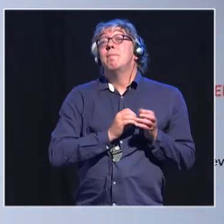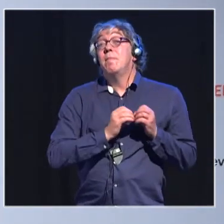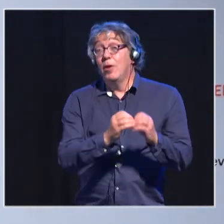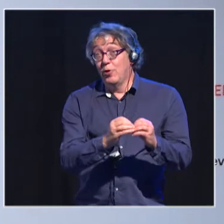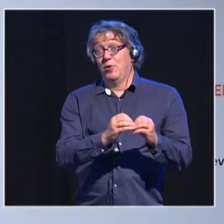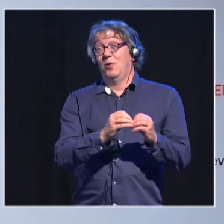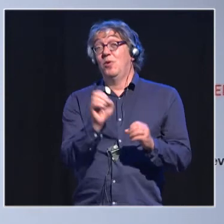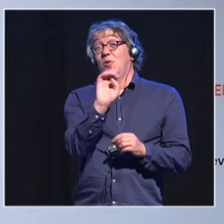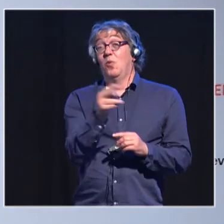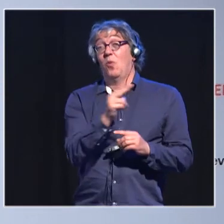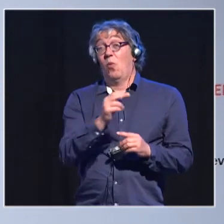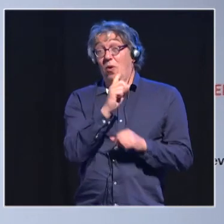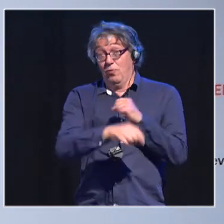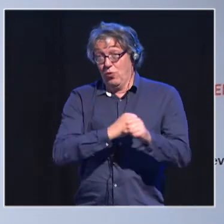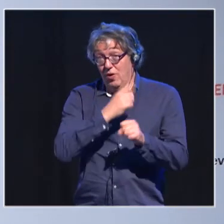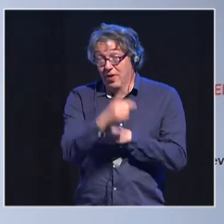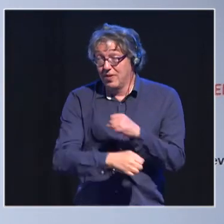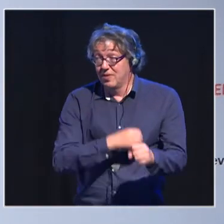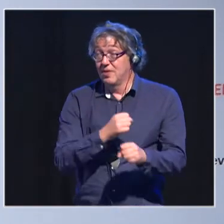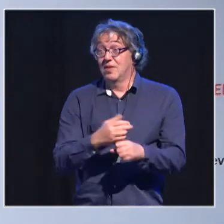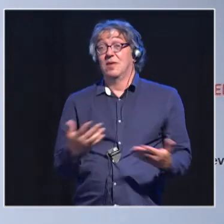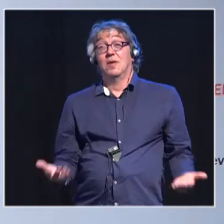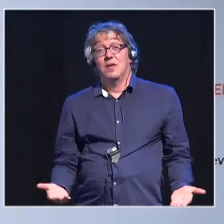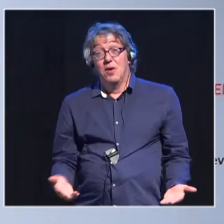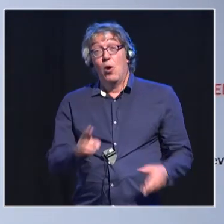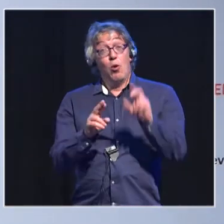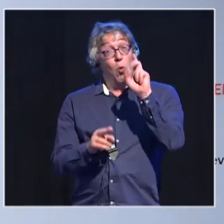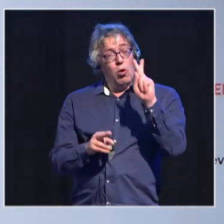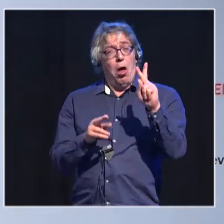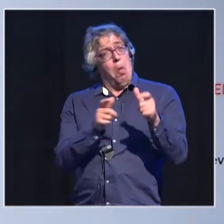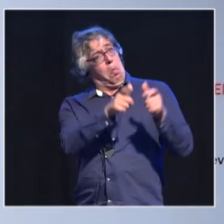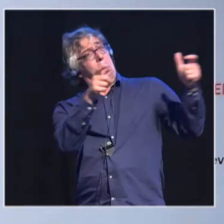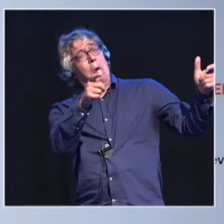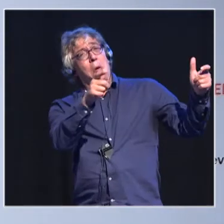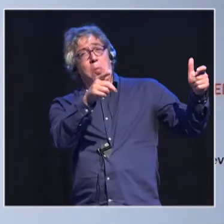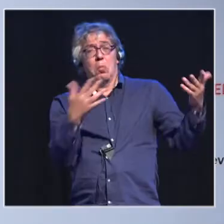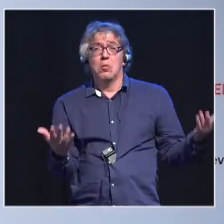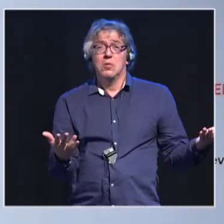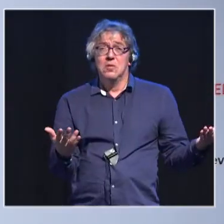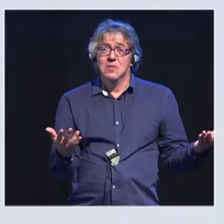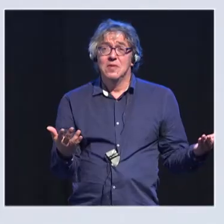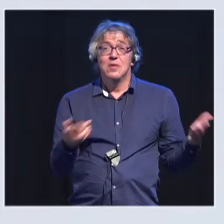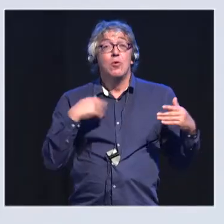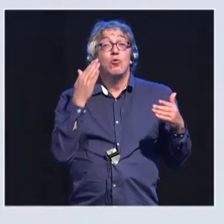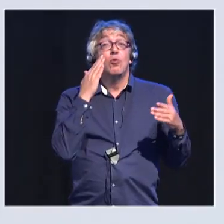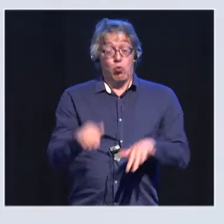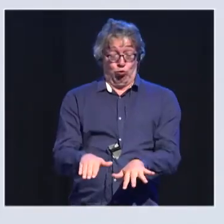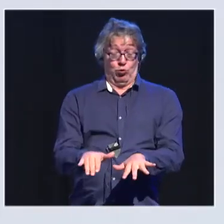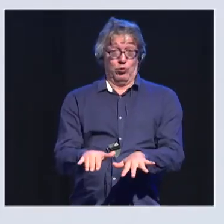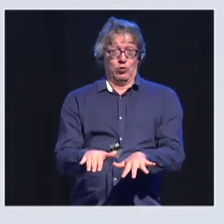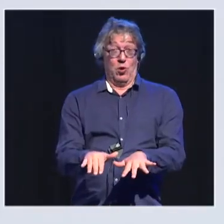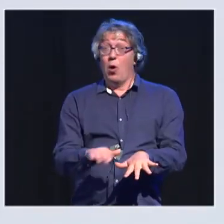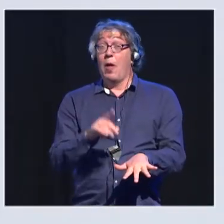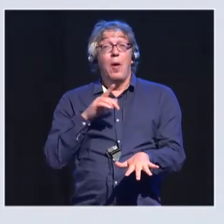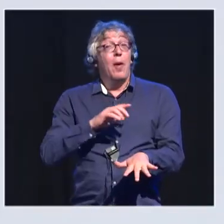again, a little bit bigger, but not so much bigger. And as we know, in the digital world, everything has to be